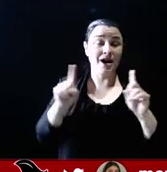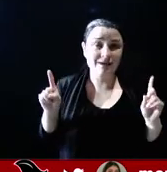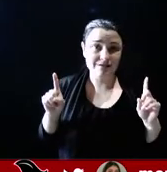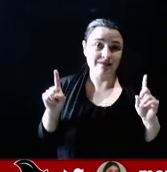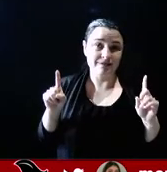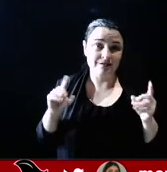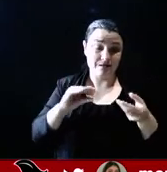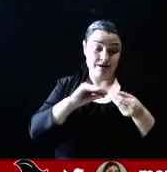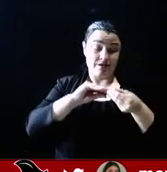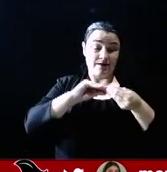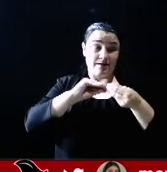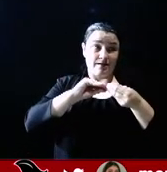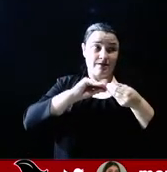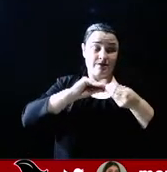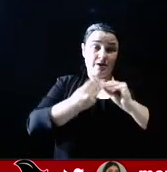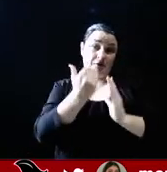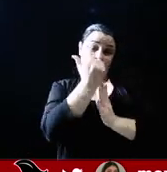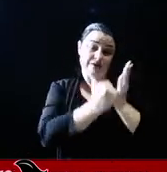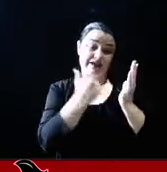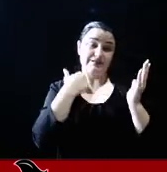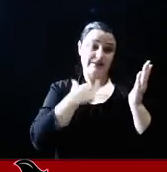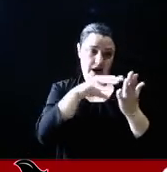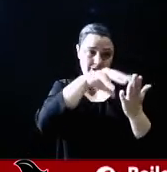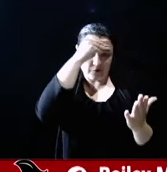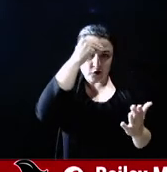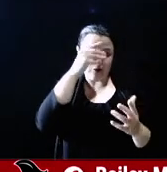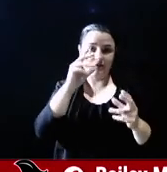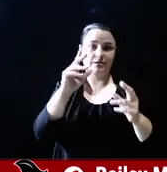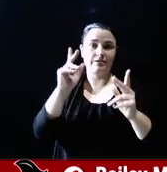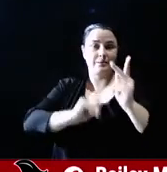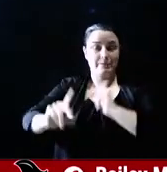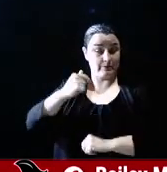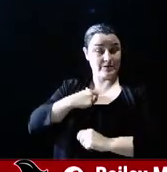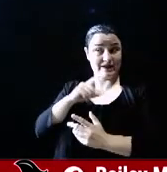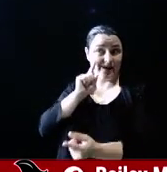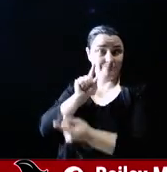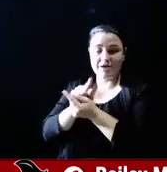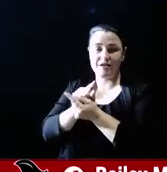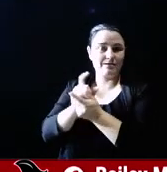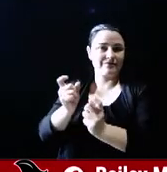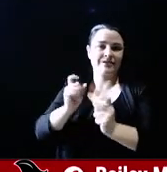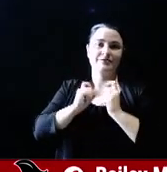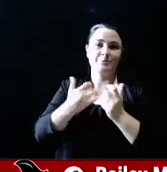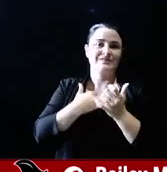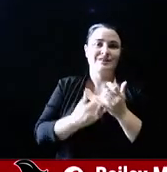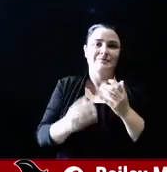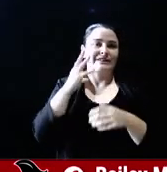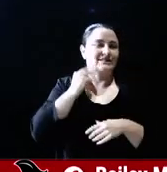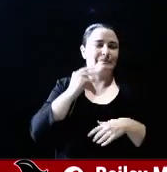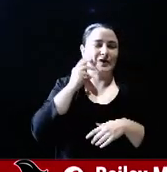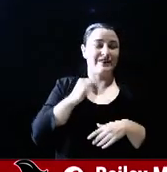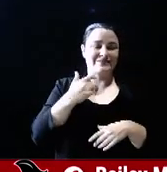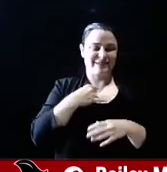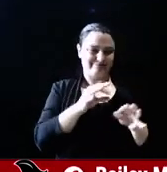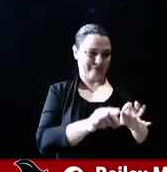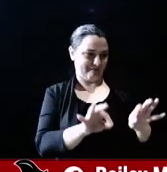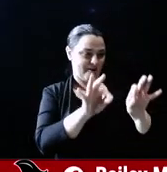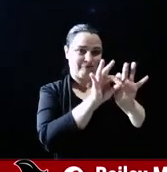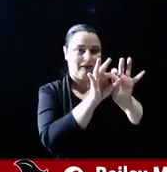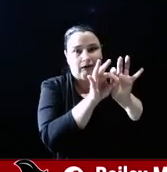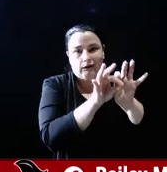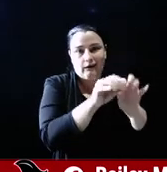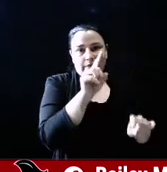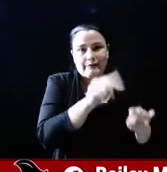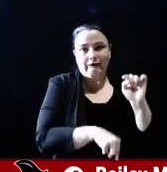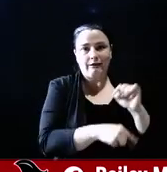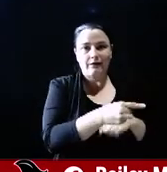the number of lessons I learned and the people I met have led to the most invaluable experiences of my life. And I know you saw this cliche coming, but